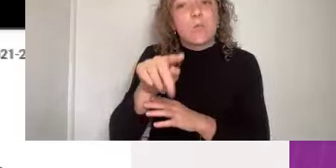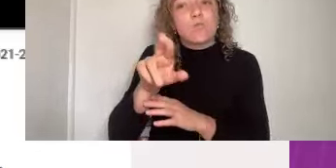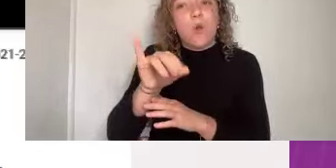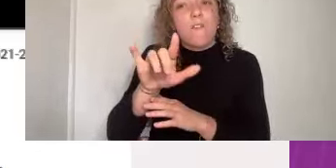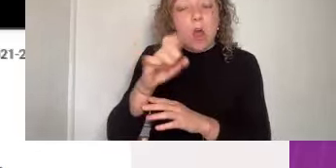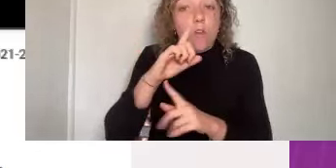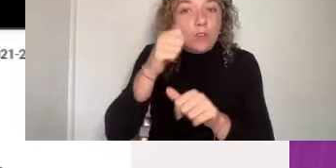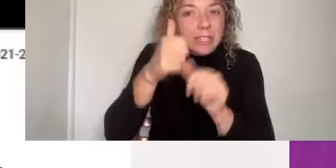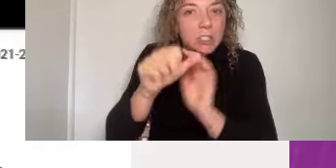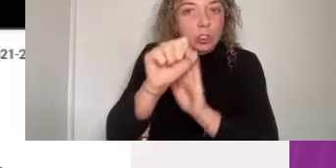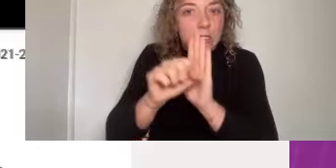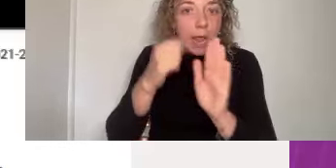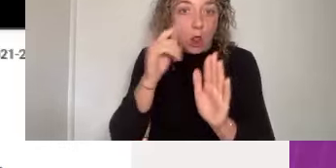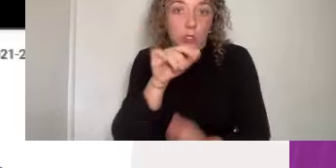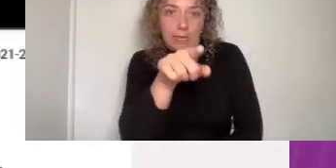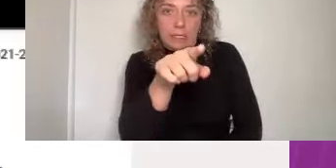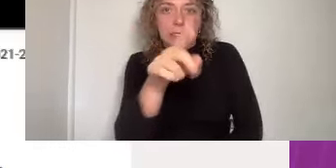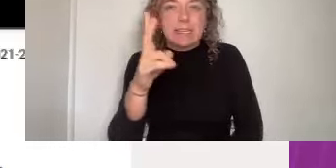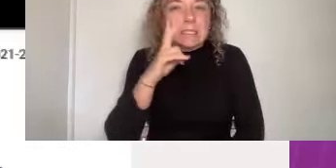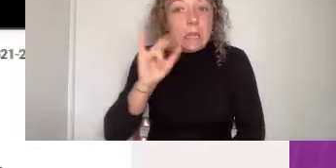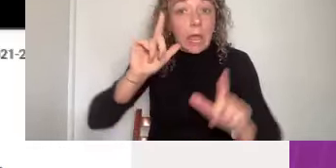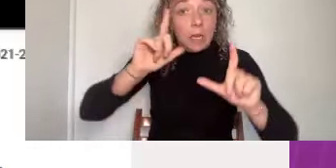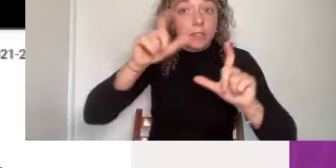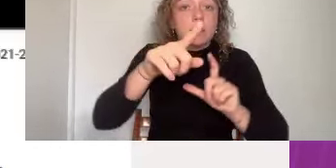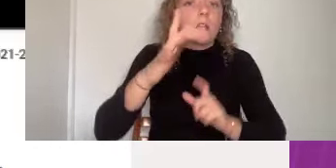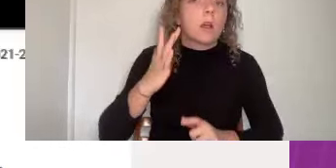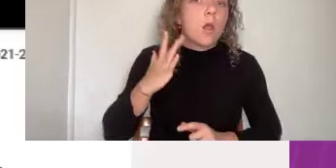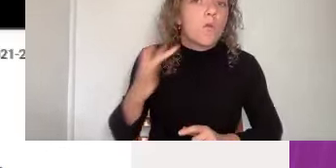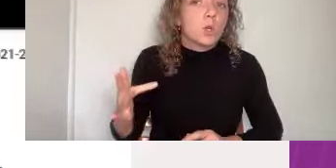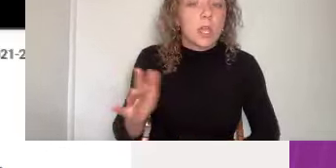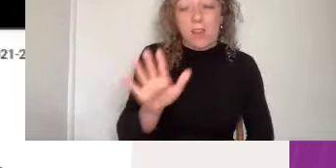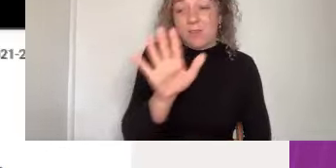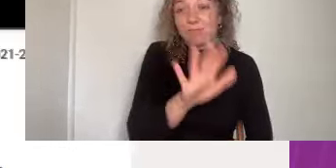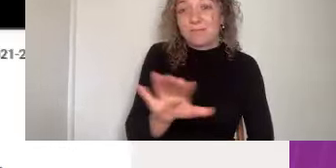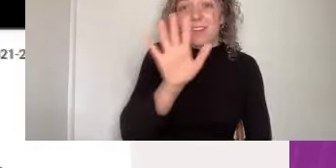for each state. And you can see in California, there are approximately